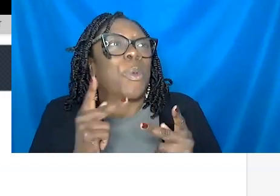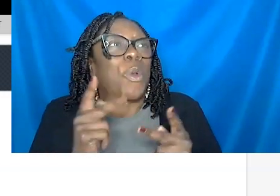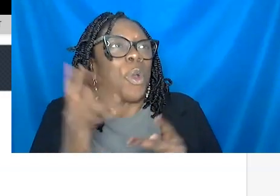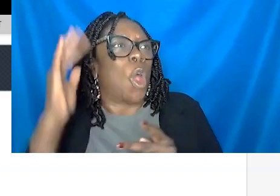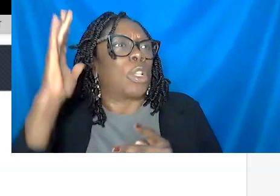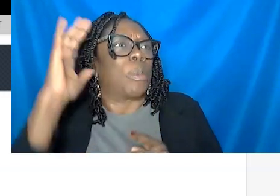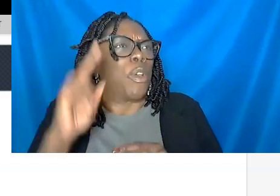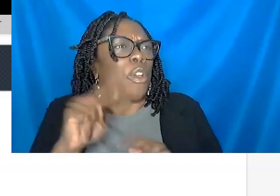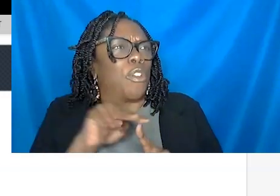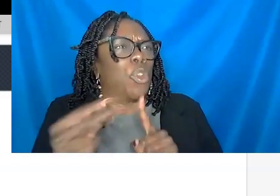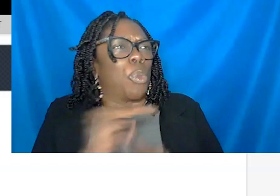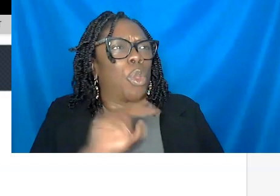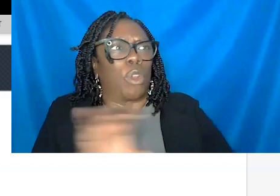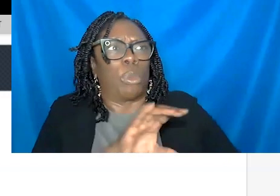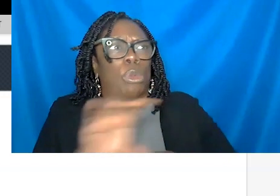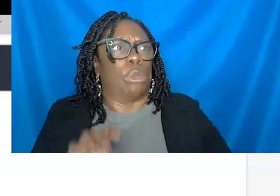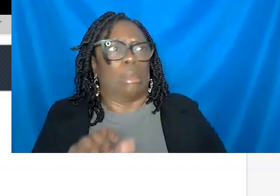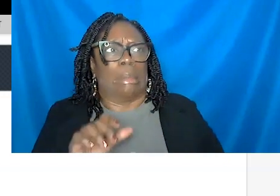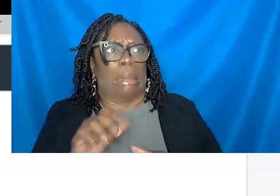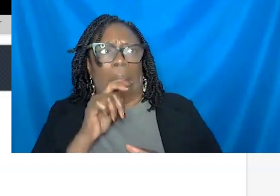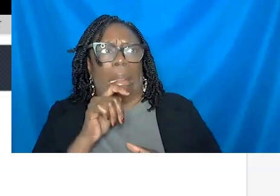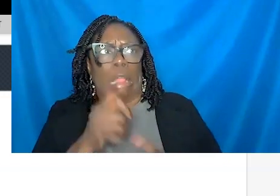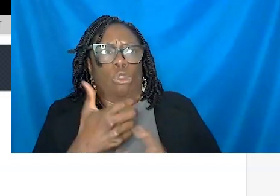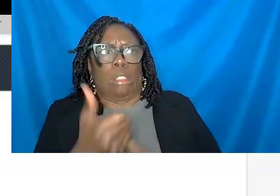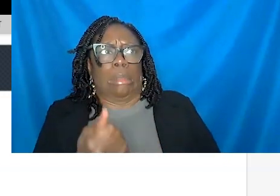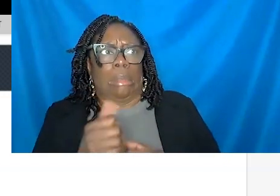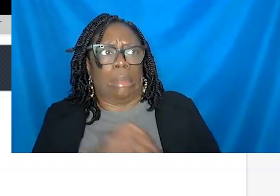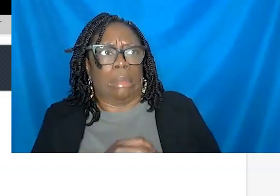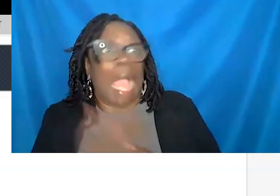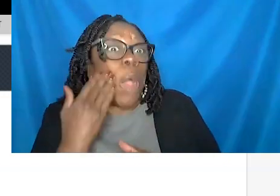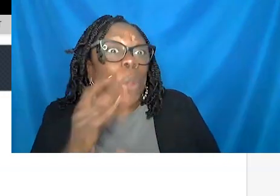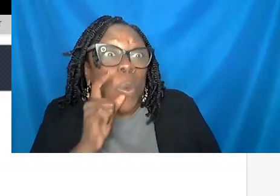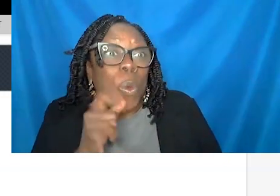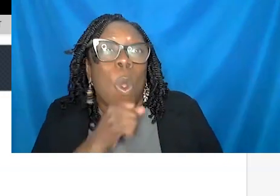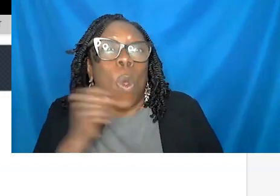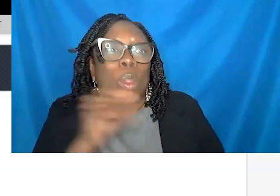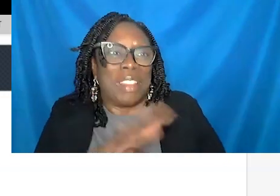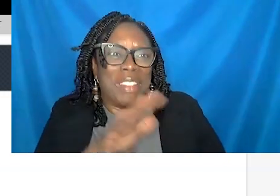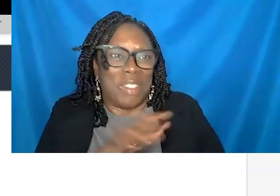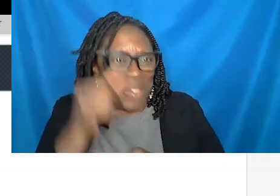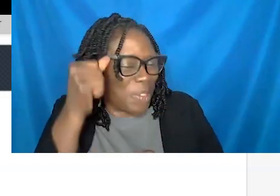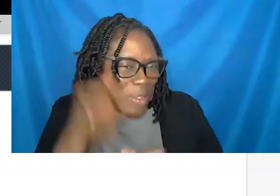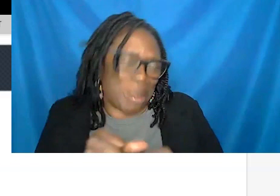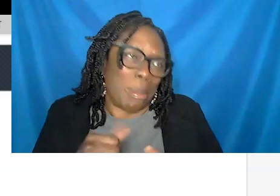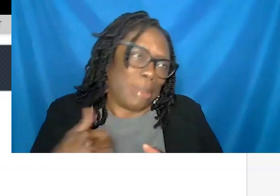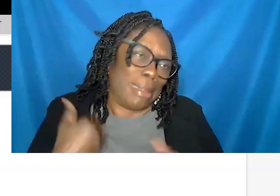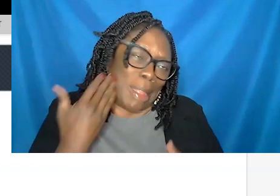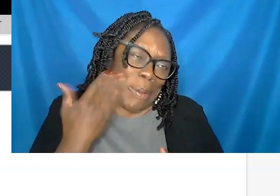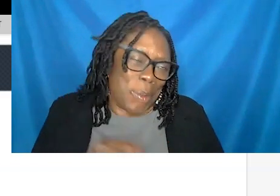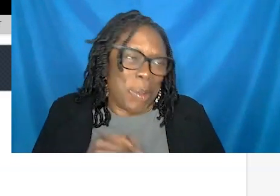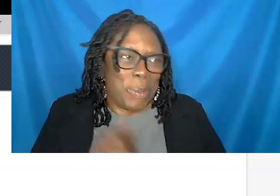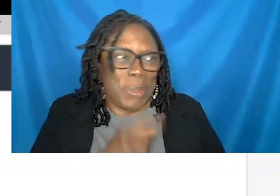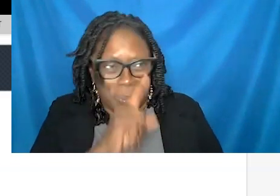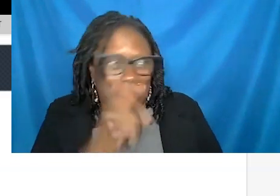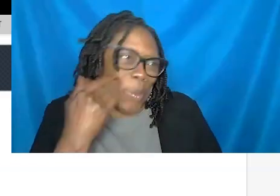back in the 60s and 70s. And I don't know how many of you are old enough to remember this, but I'm not, by the way, just making sure you